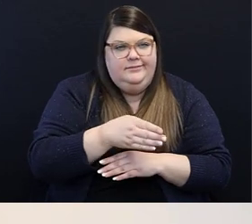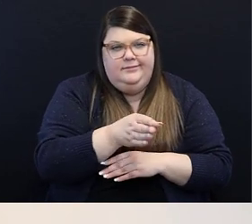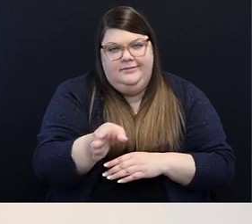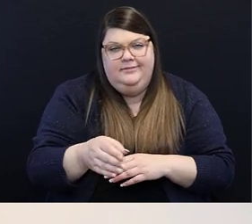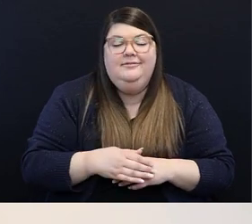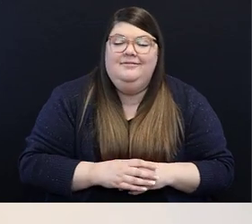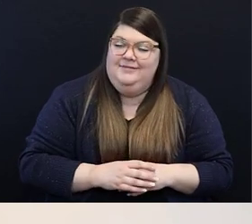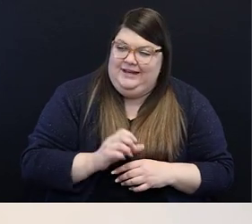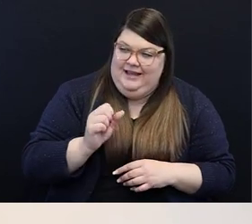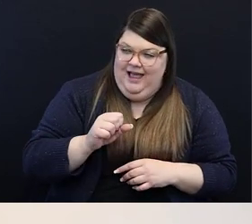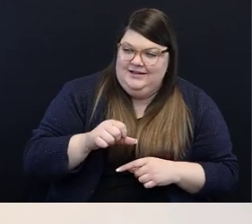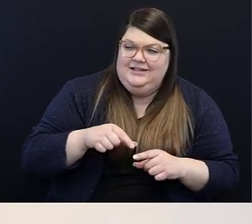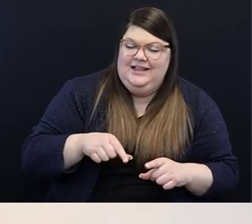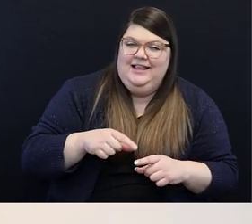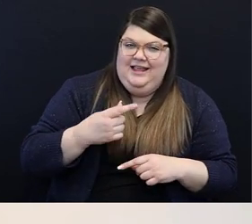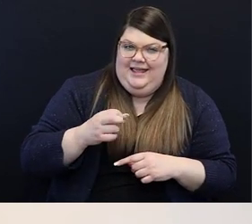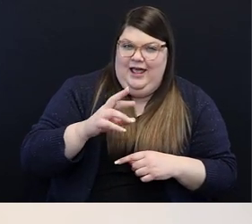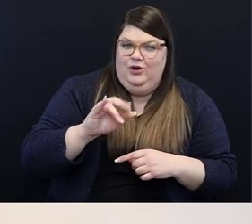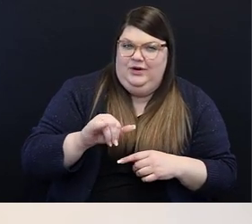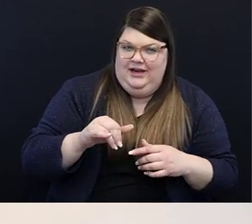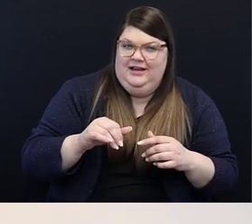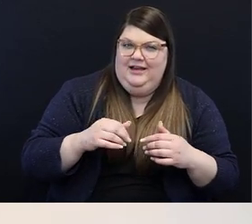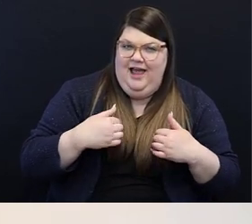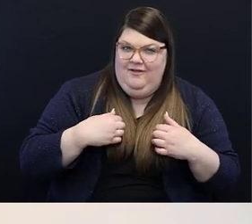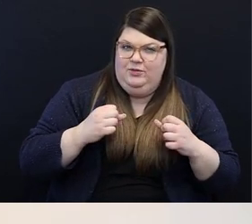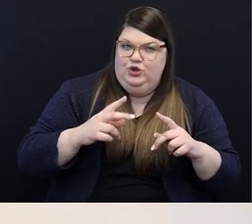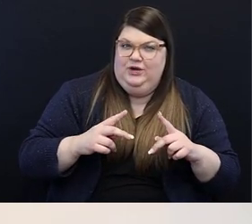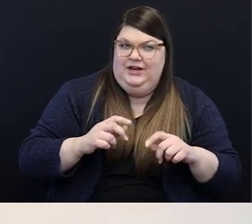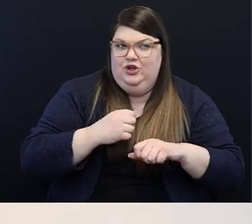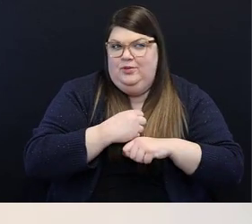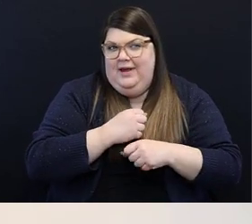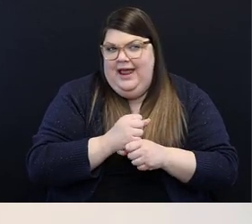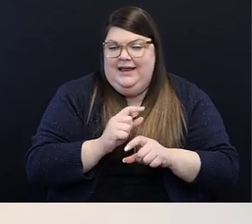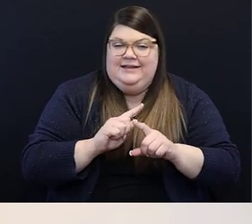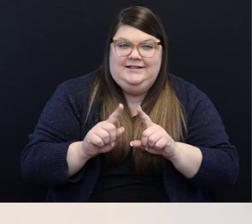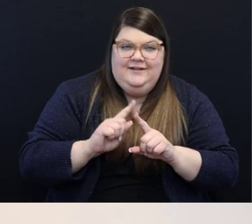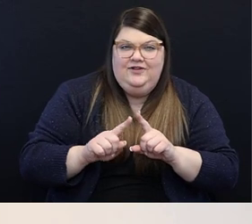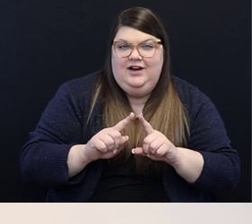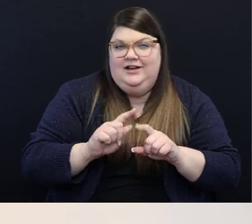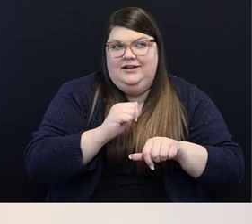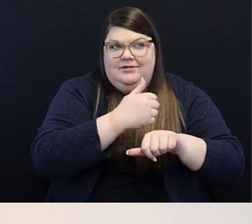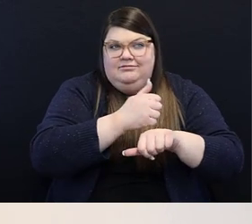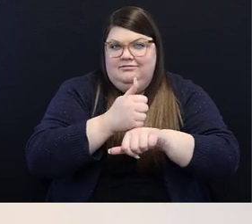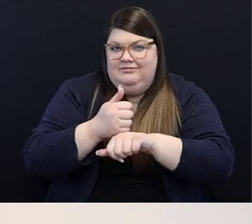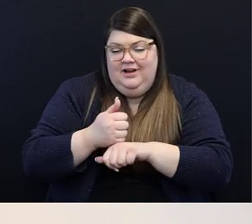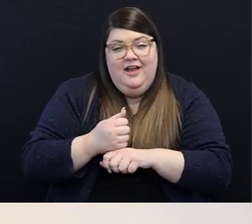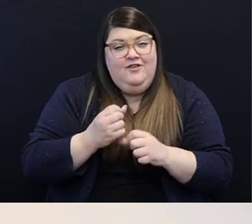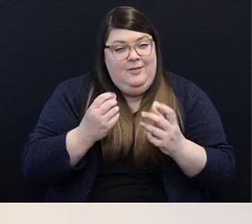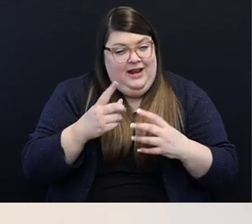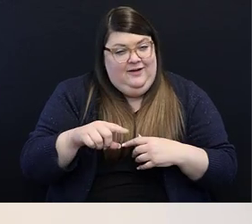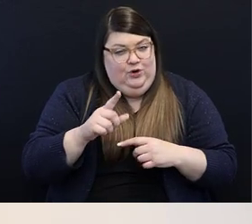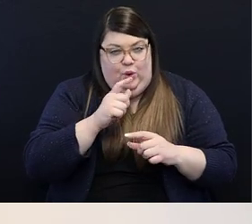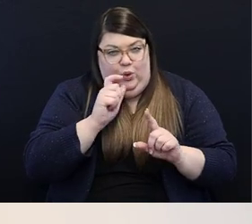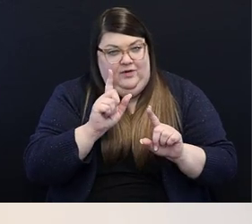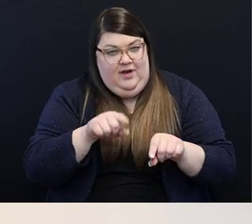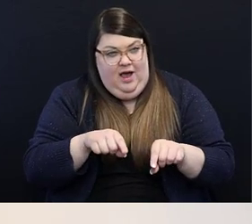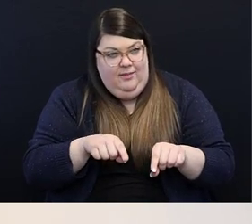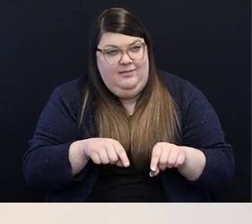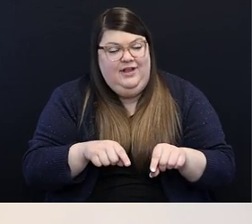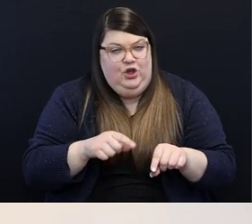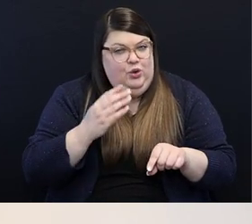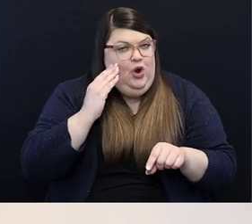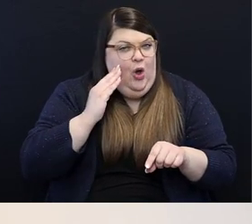of configurations. And for those of you who come here very frequently, you know that there's been a wall segmenting the gallery